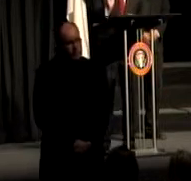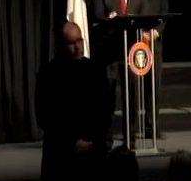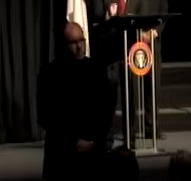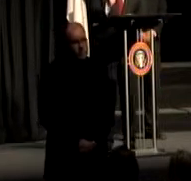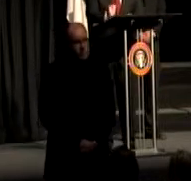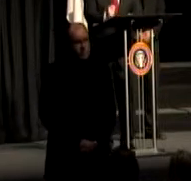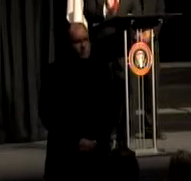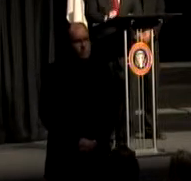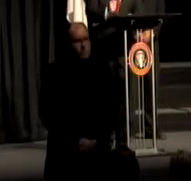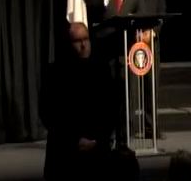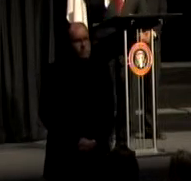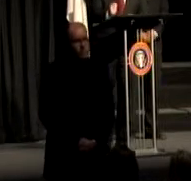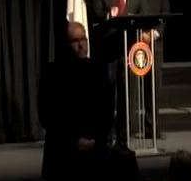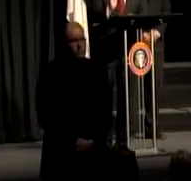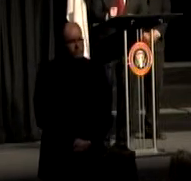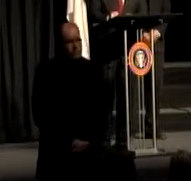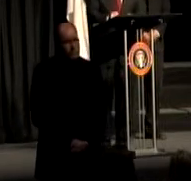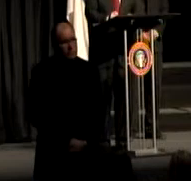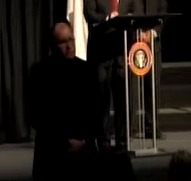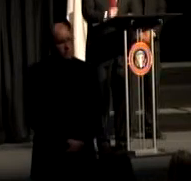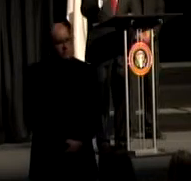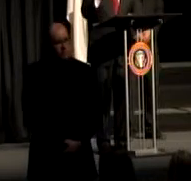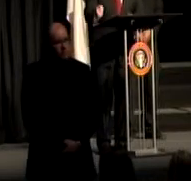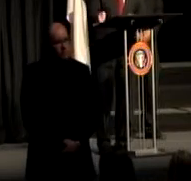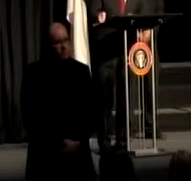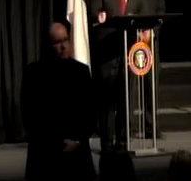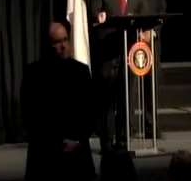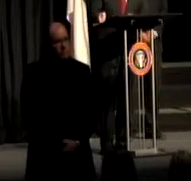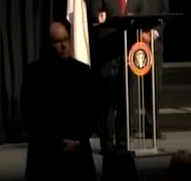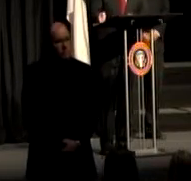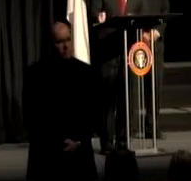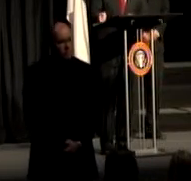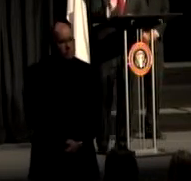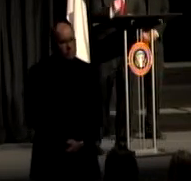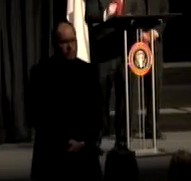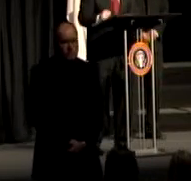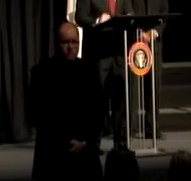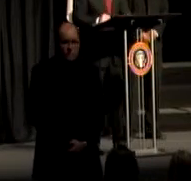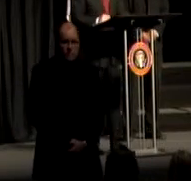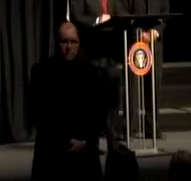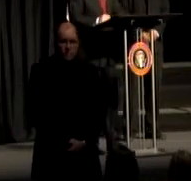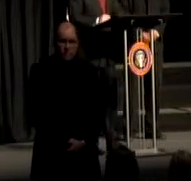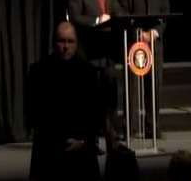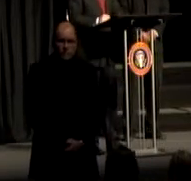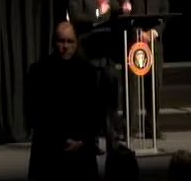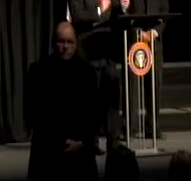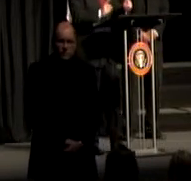is are we going to be able to take on the financial responsibilities for the upcoming year it consumes me